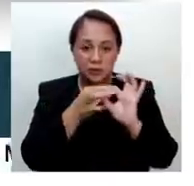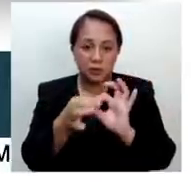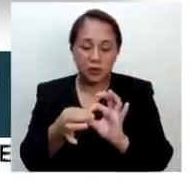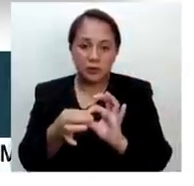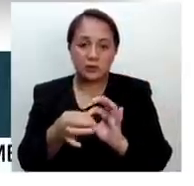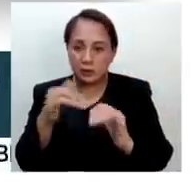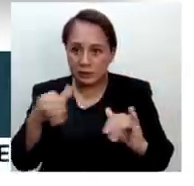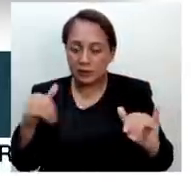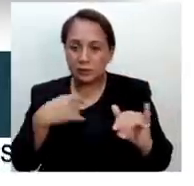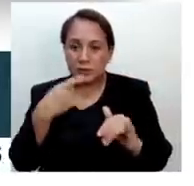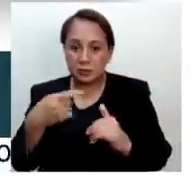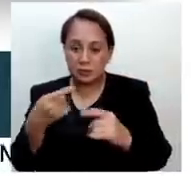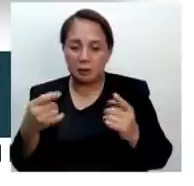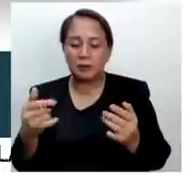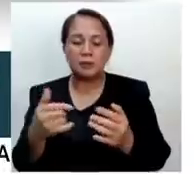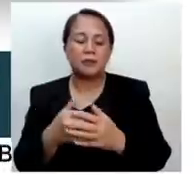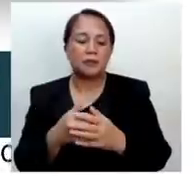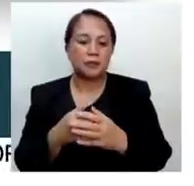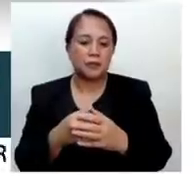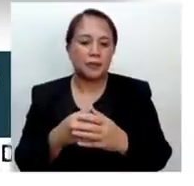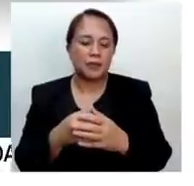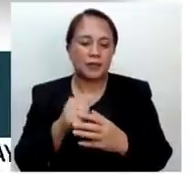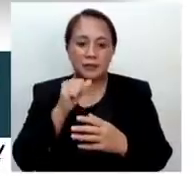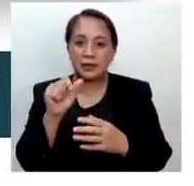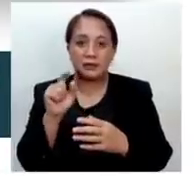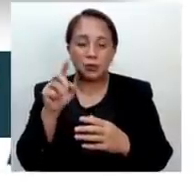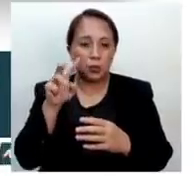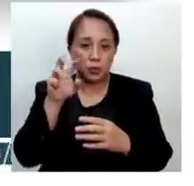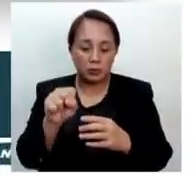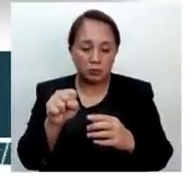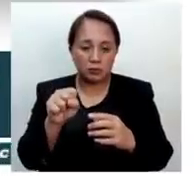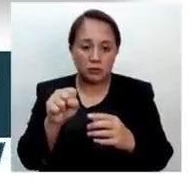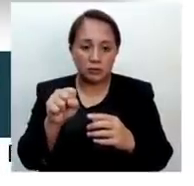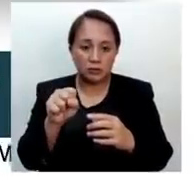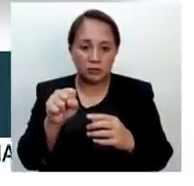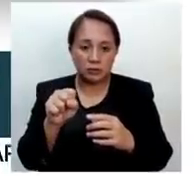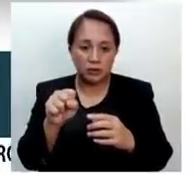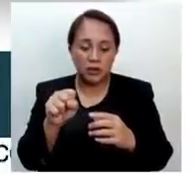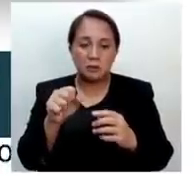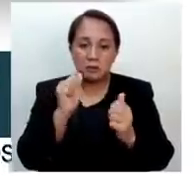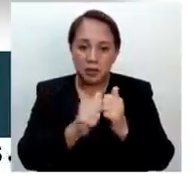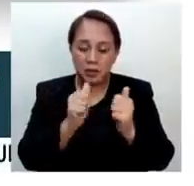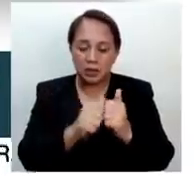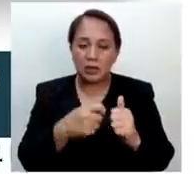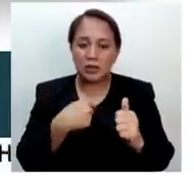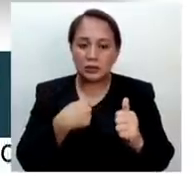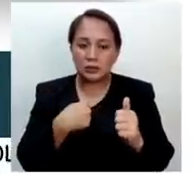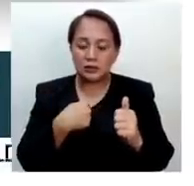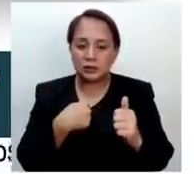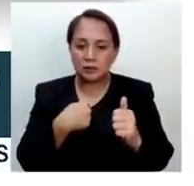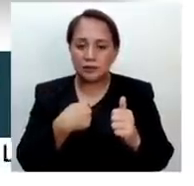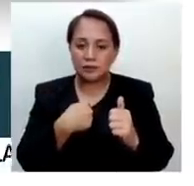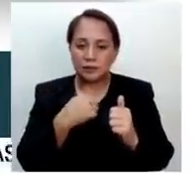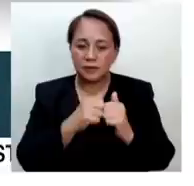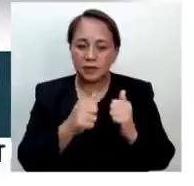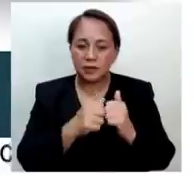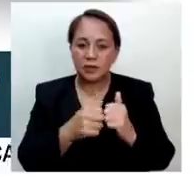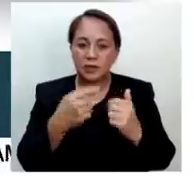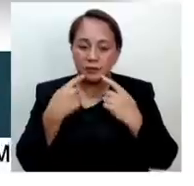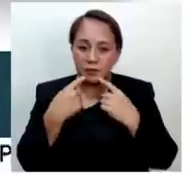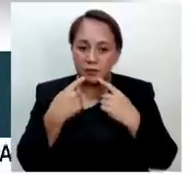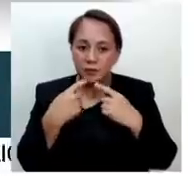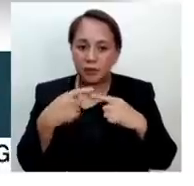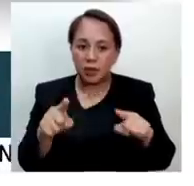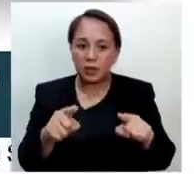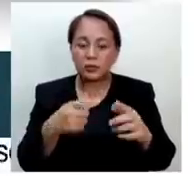recantation, it's not very strong because he's not a witness. Are they now conceding that Finally, they will take a look